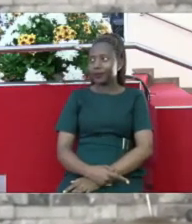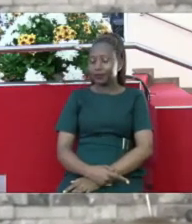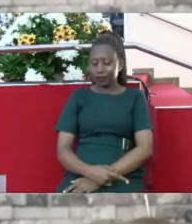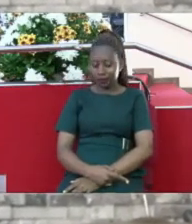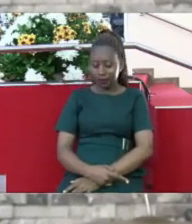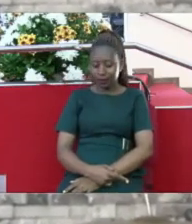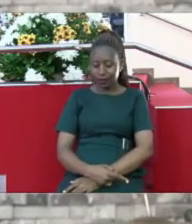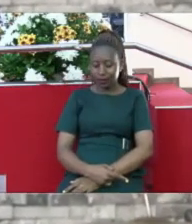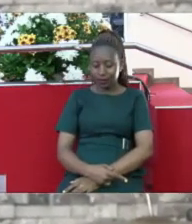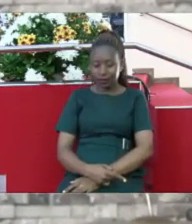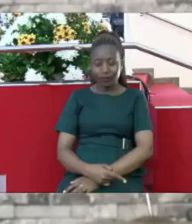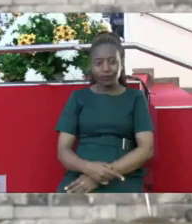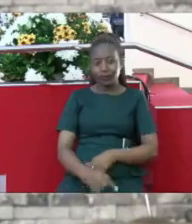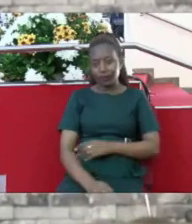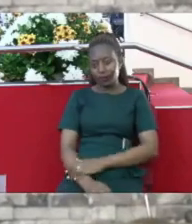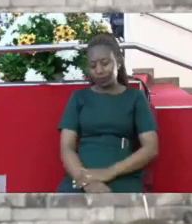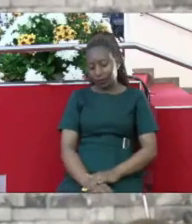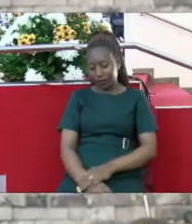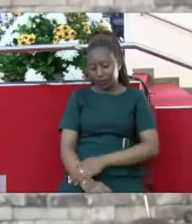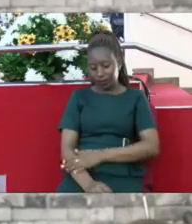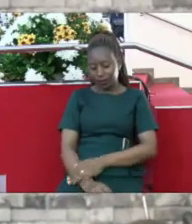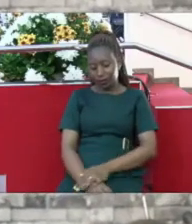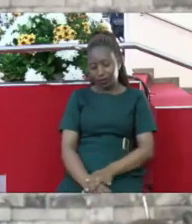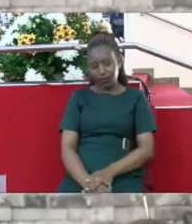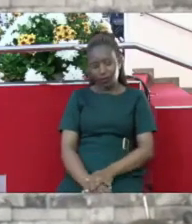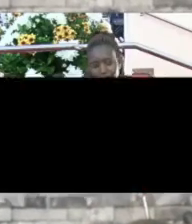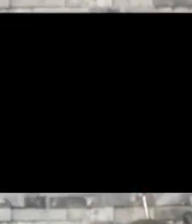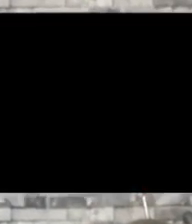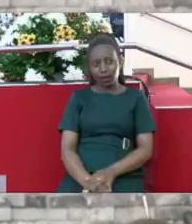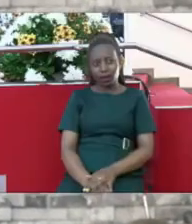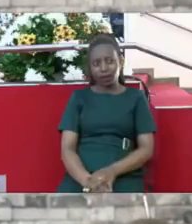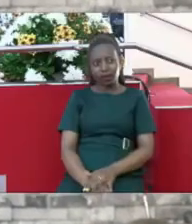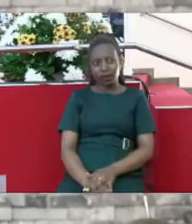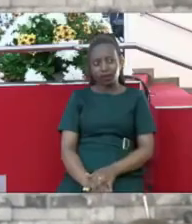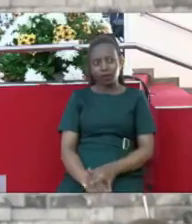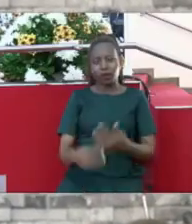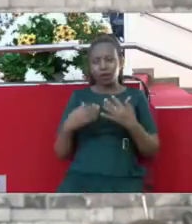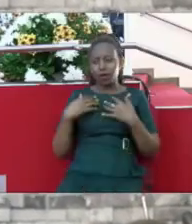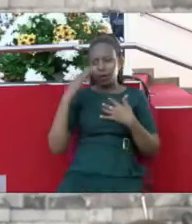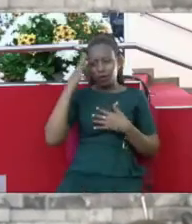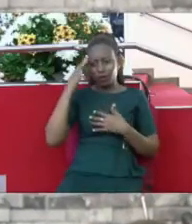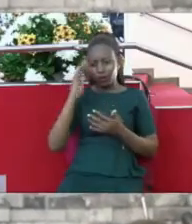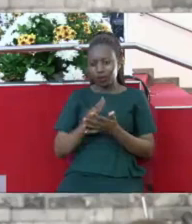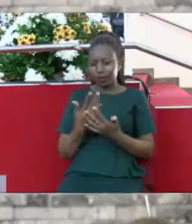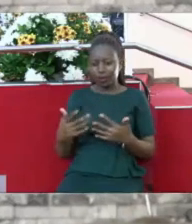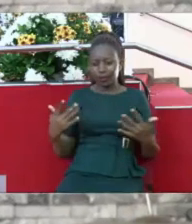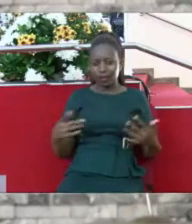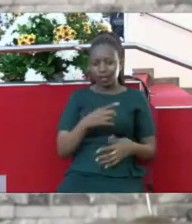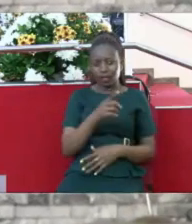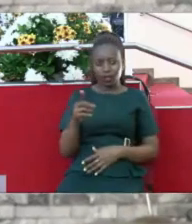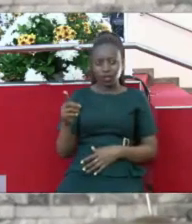Is there anything that has been killed by sin and you identify this is because of sin? Kuna kitu ambacho unajua ya